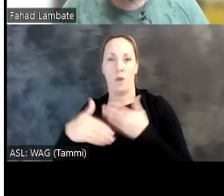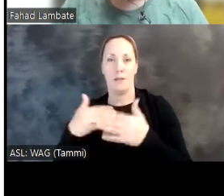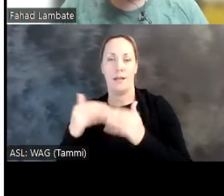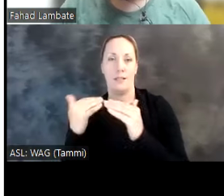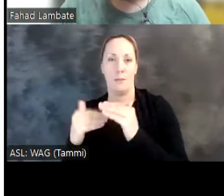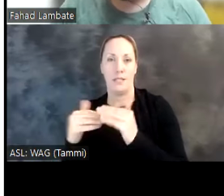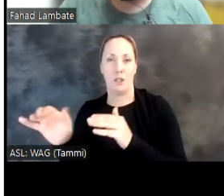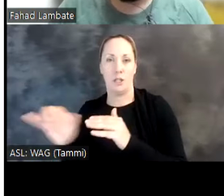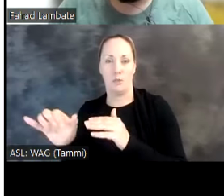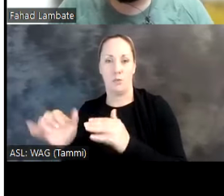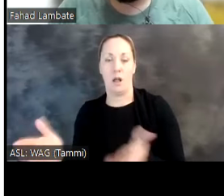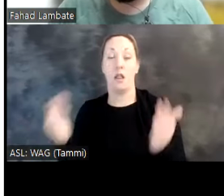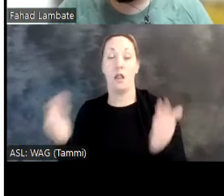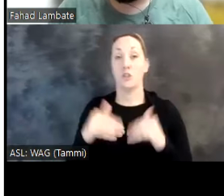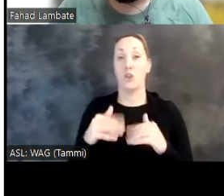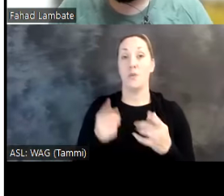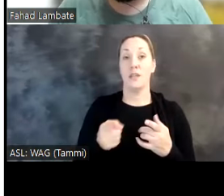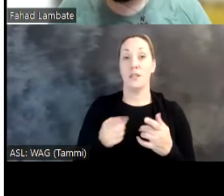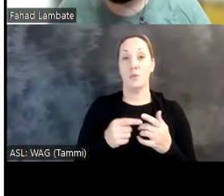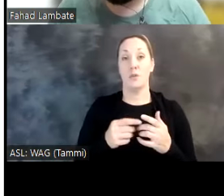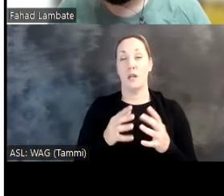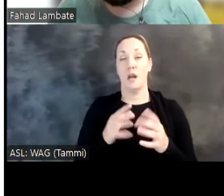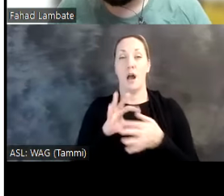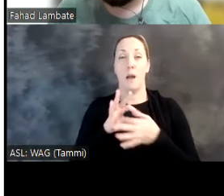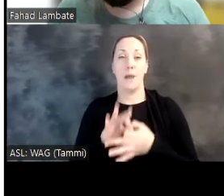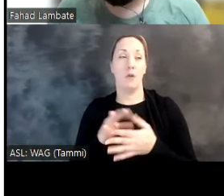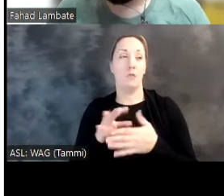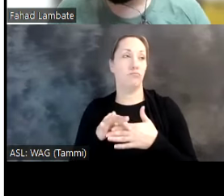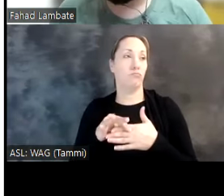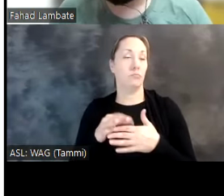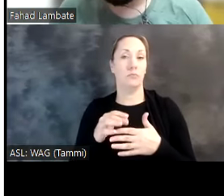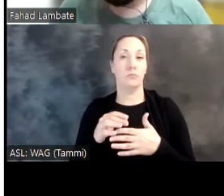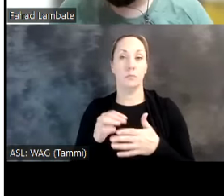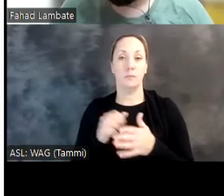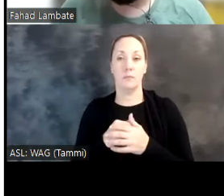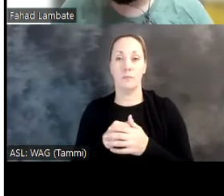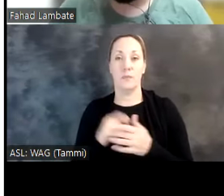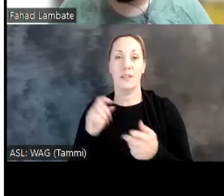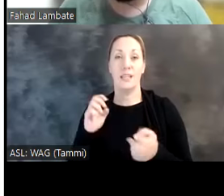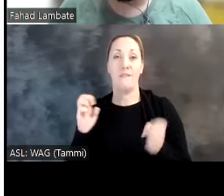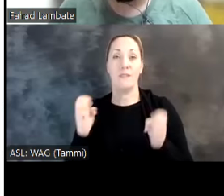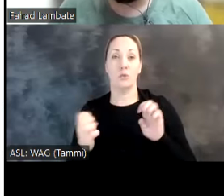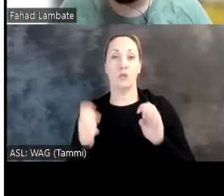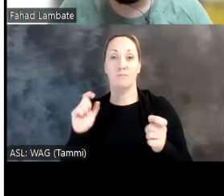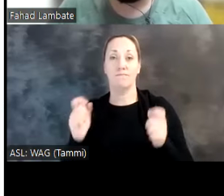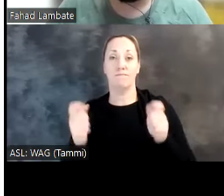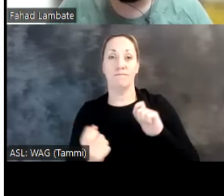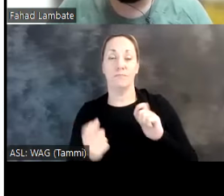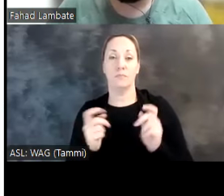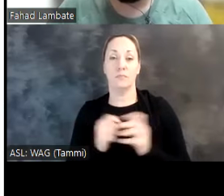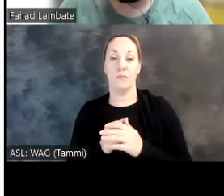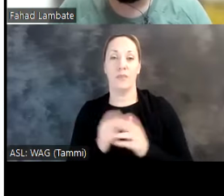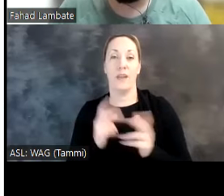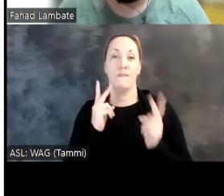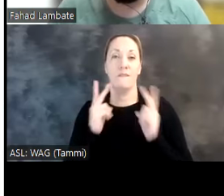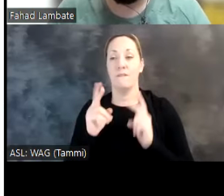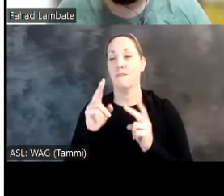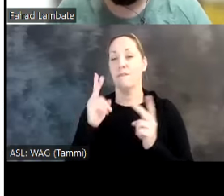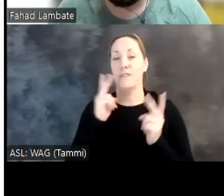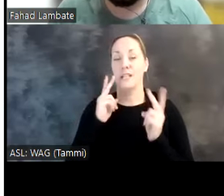Okay, so this was about the evolution of the visible focus, from